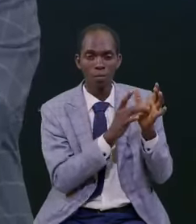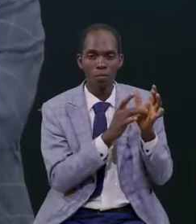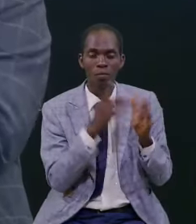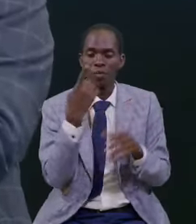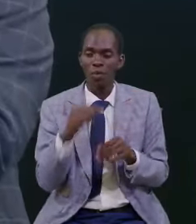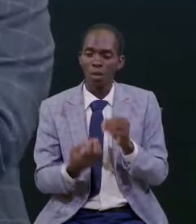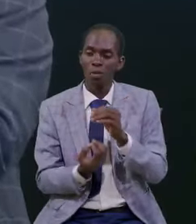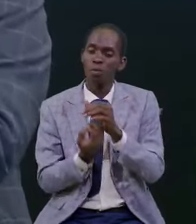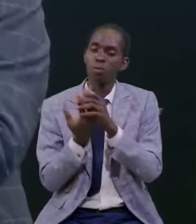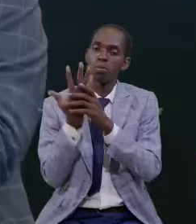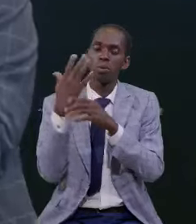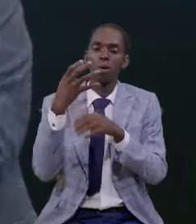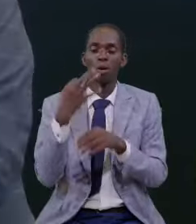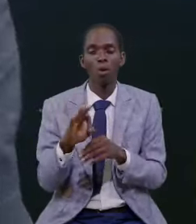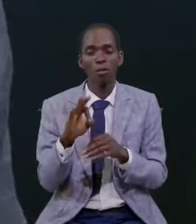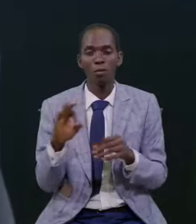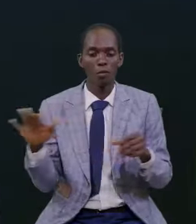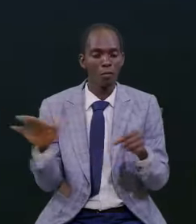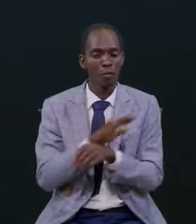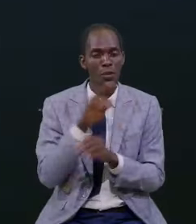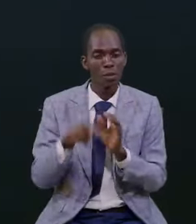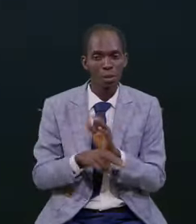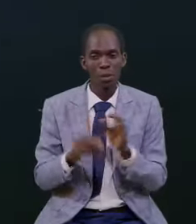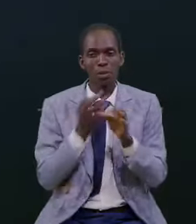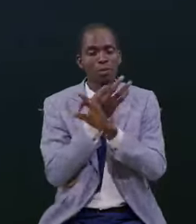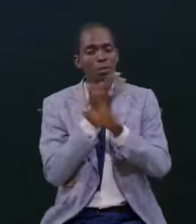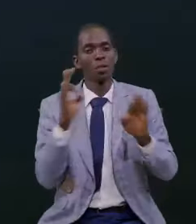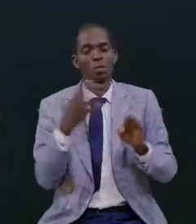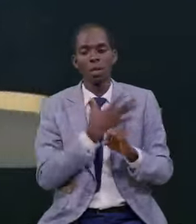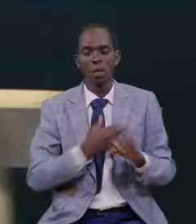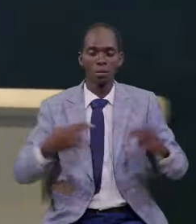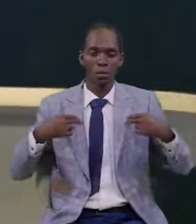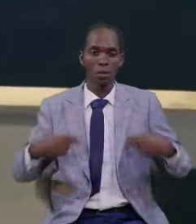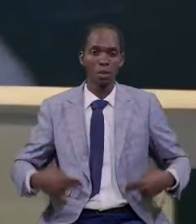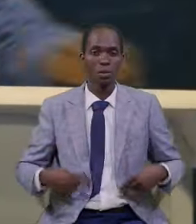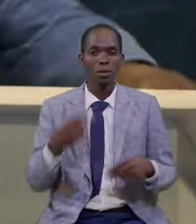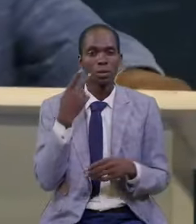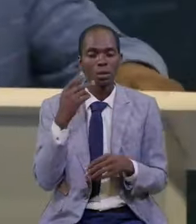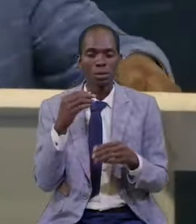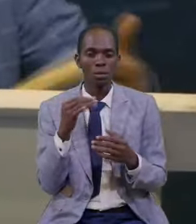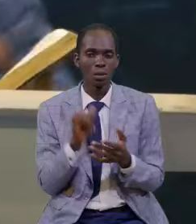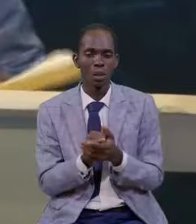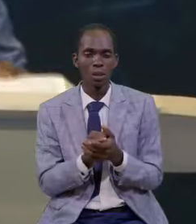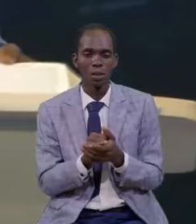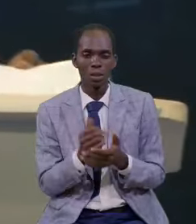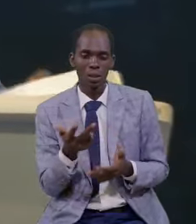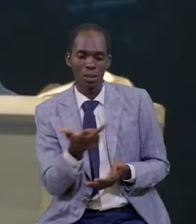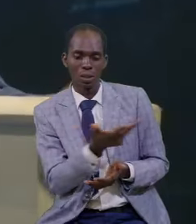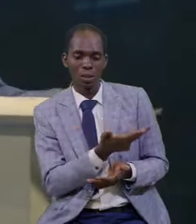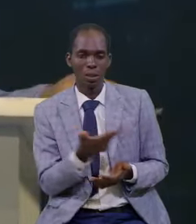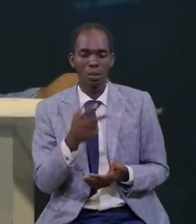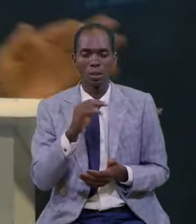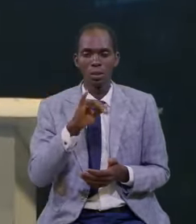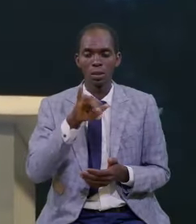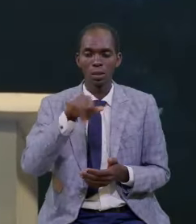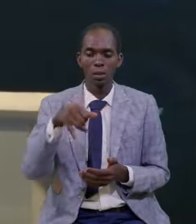fullness, freedom, and fitness. Looking at those three chapters tonight, we're dividing